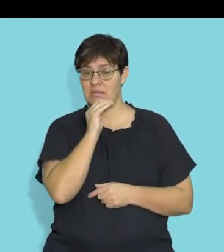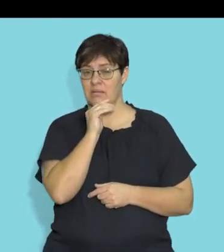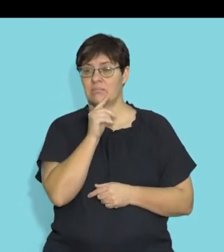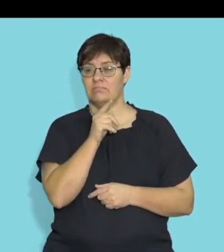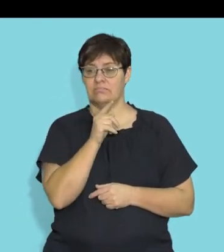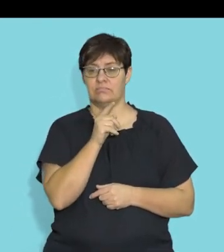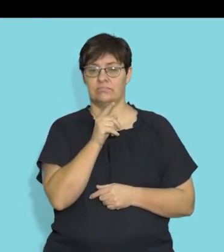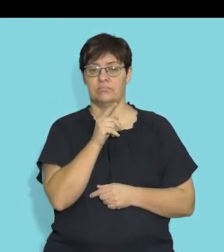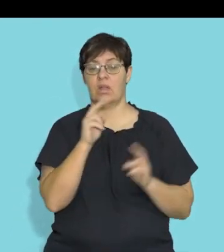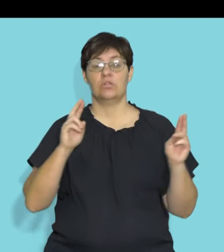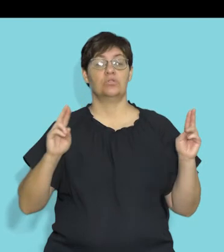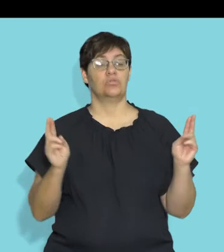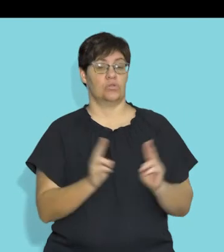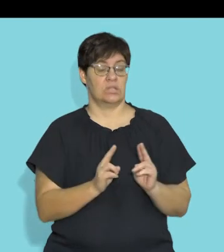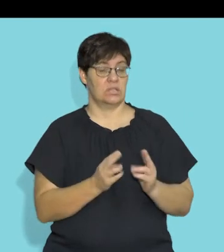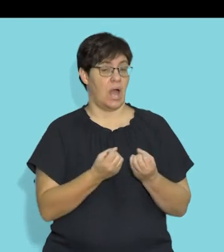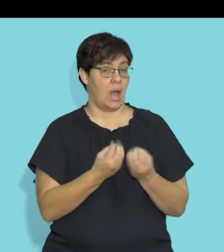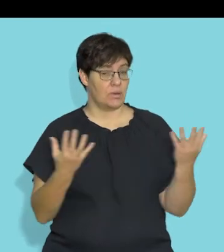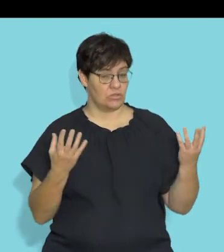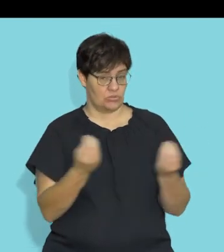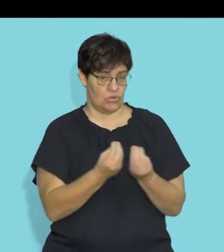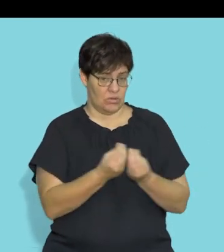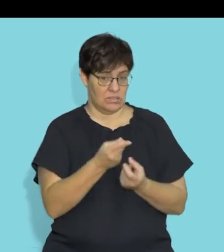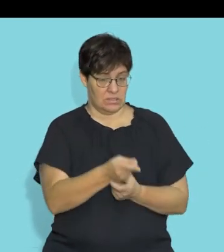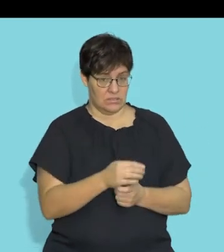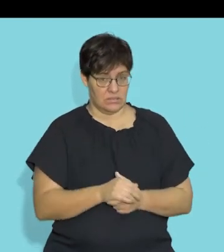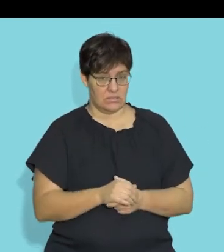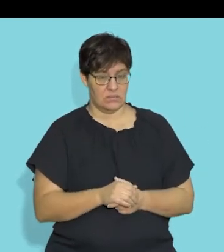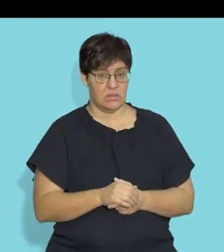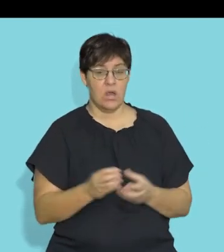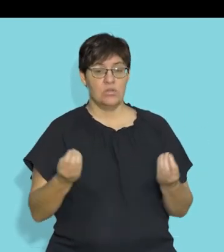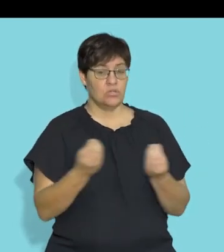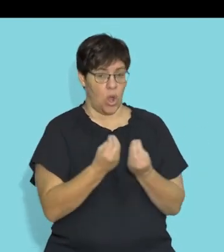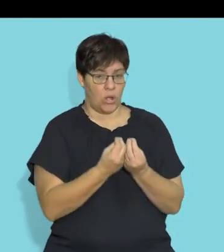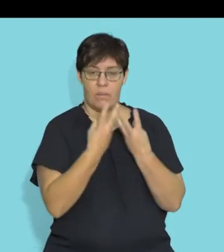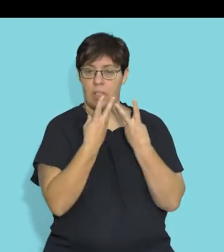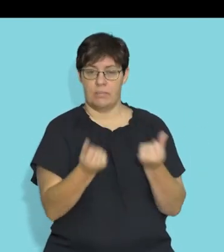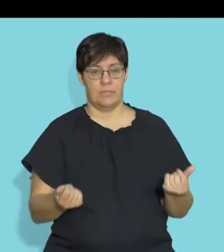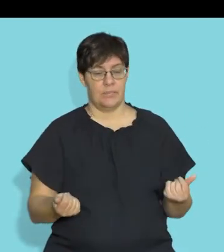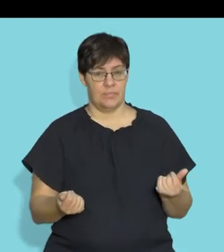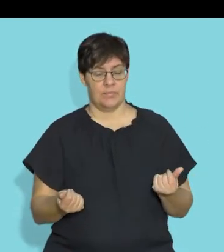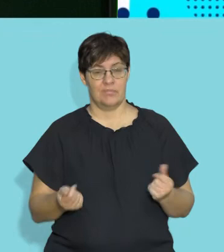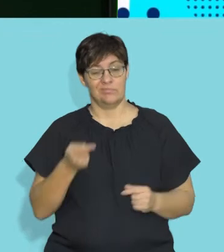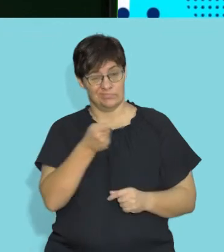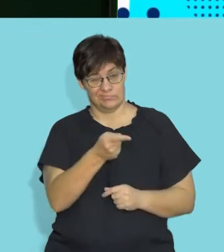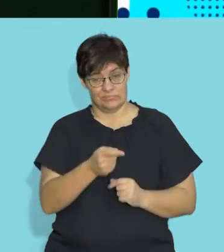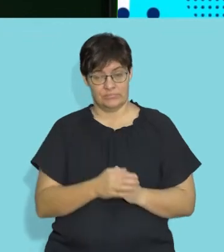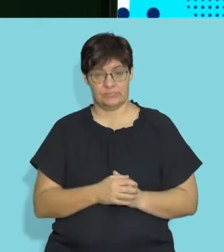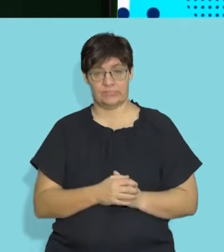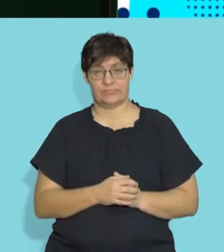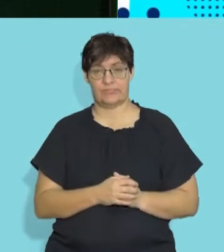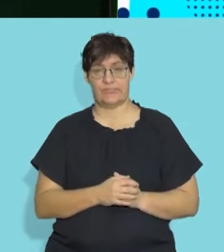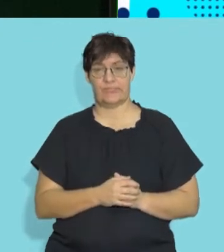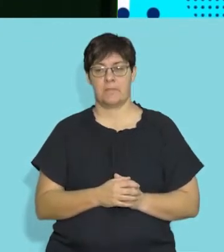means clearly there was a shortage of stock. In other words, there is stock missing in that tuck